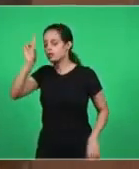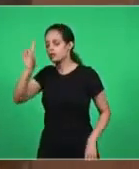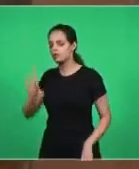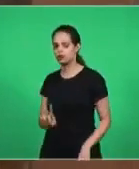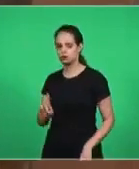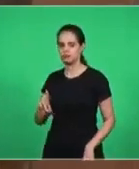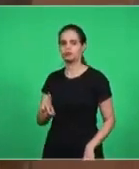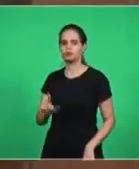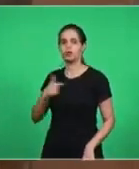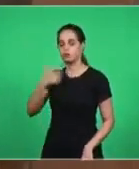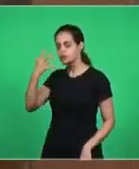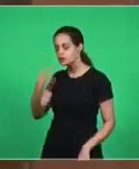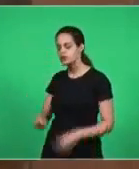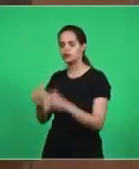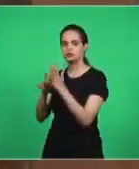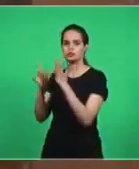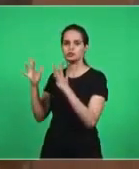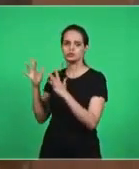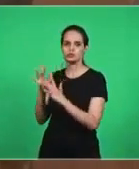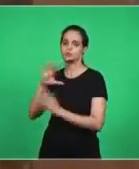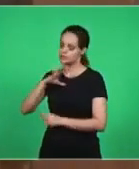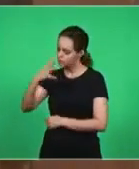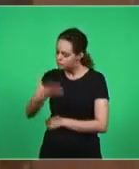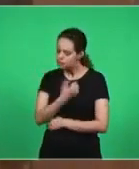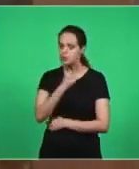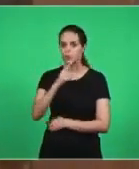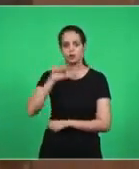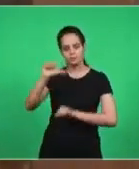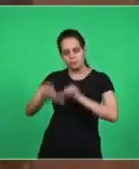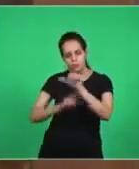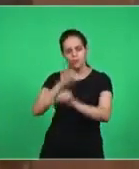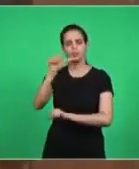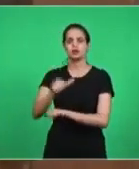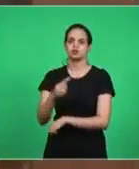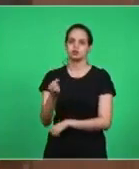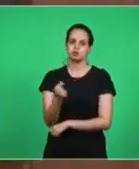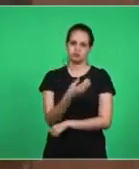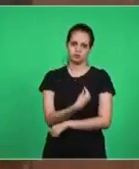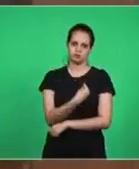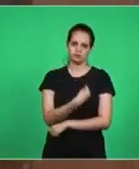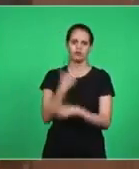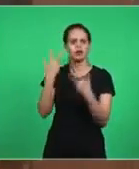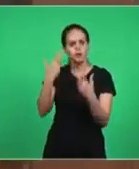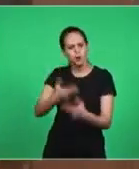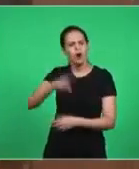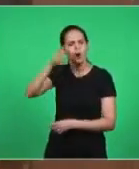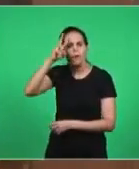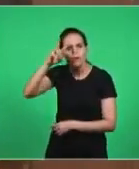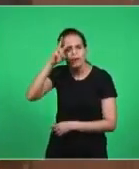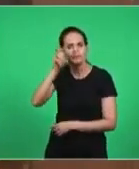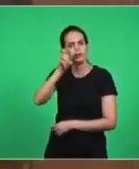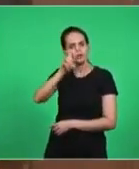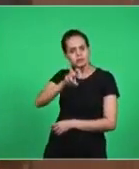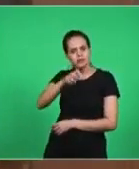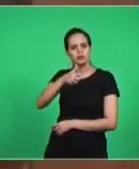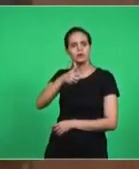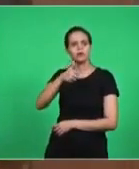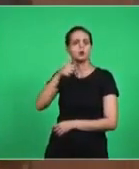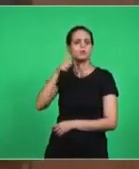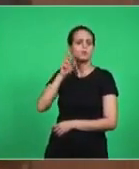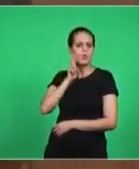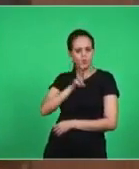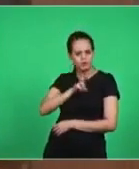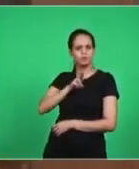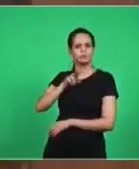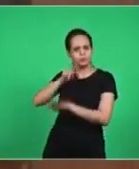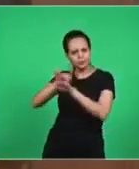new birth. They have new clothing, like the virgins received, even though so they didn't enter. But here